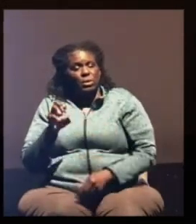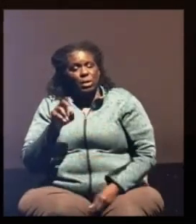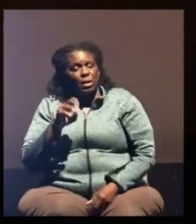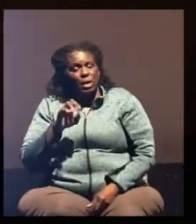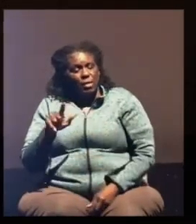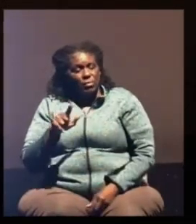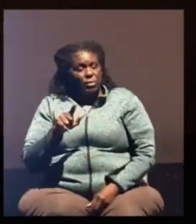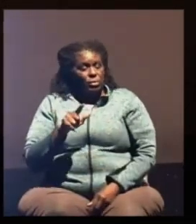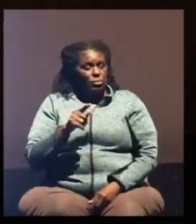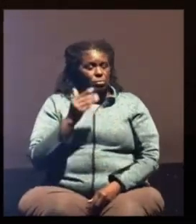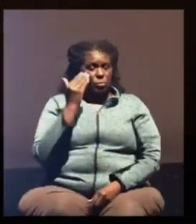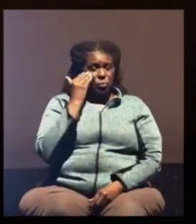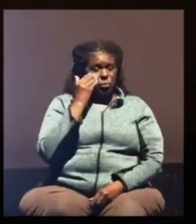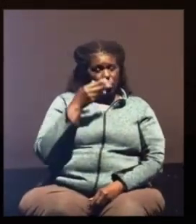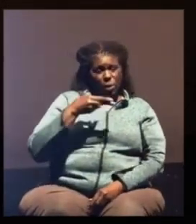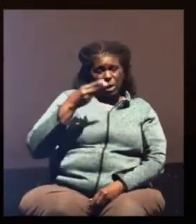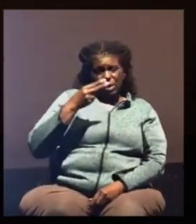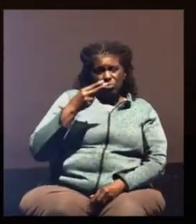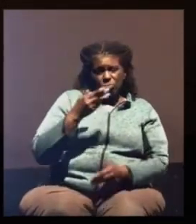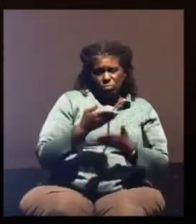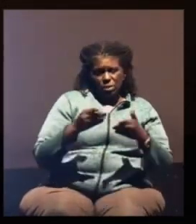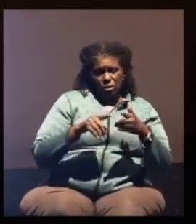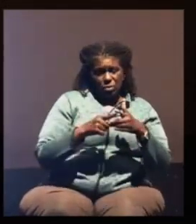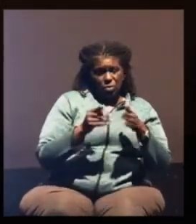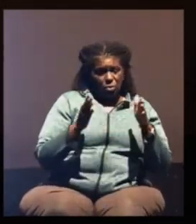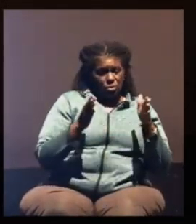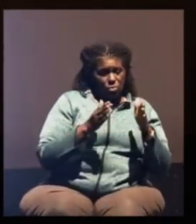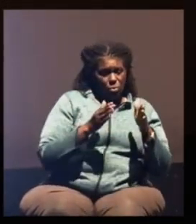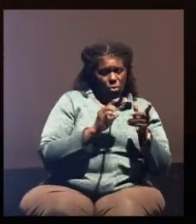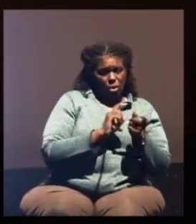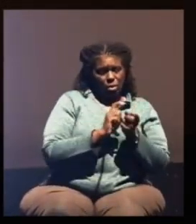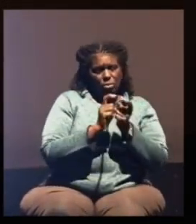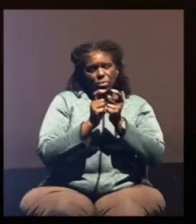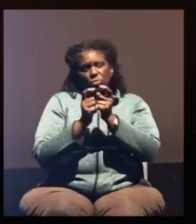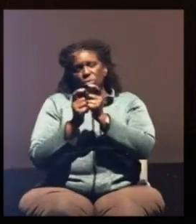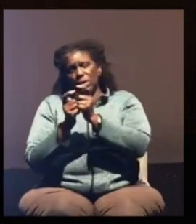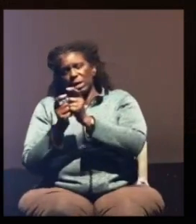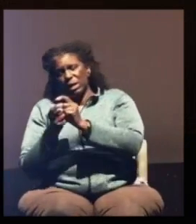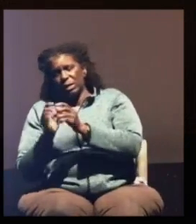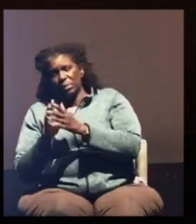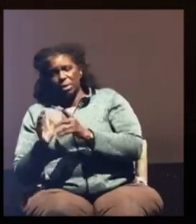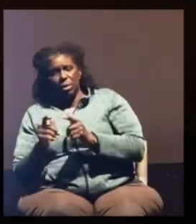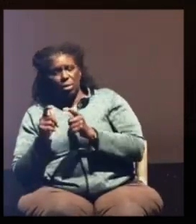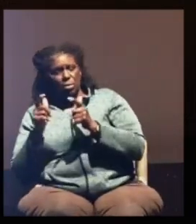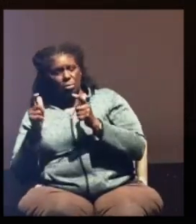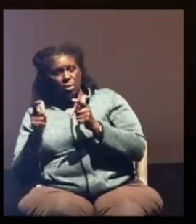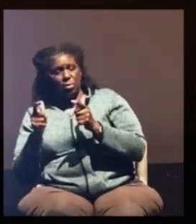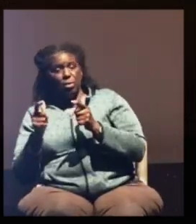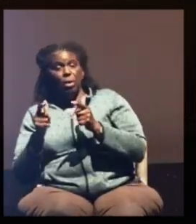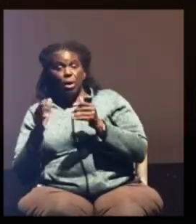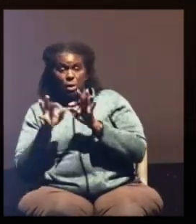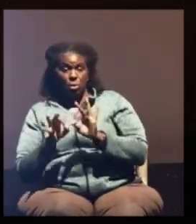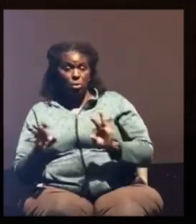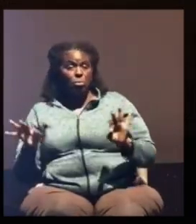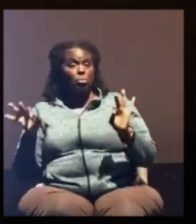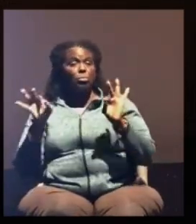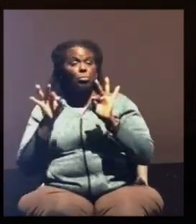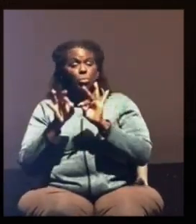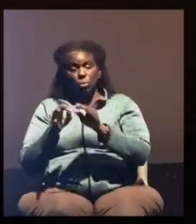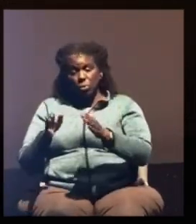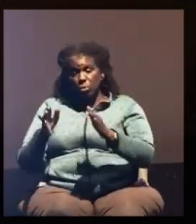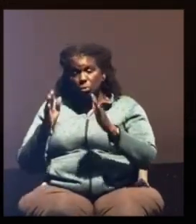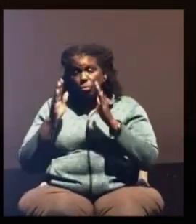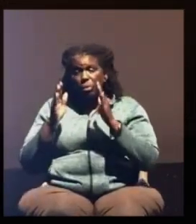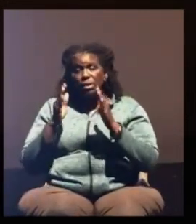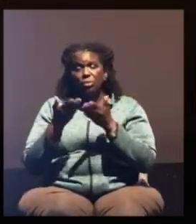started small have often become big, and it's worth paying attention to some of those things that are starting small and have the potential to